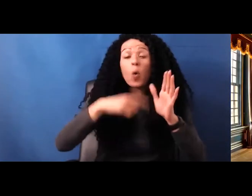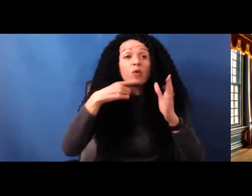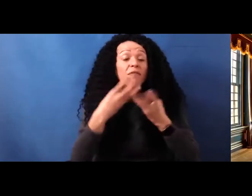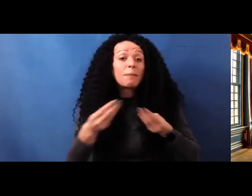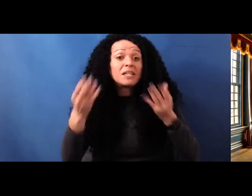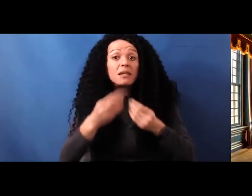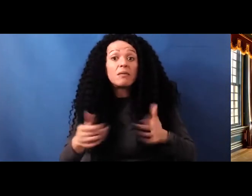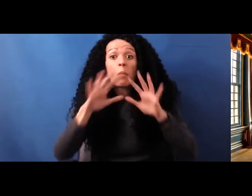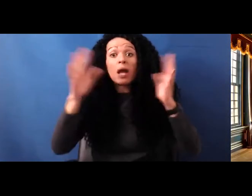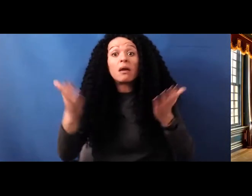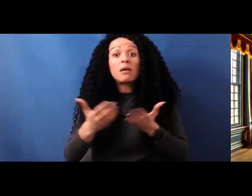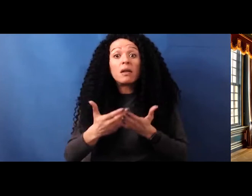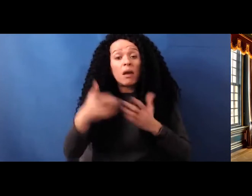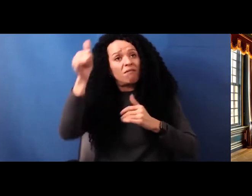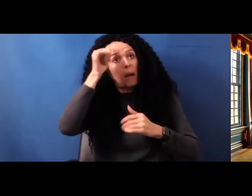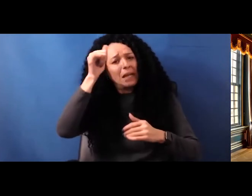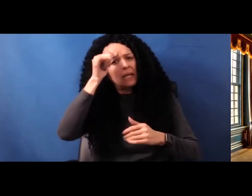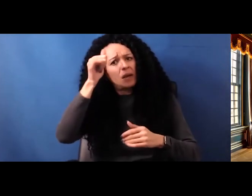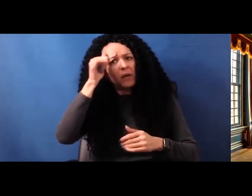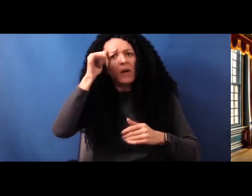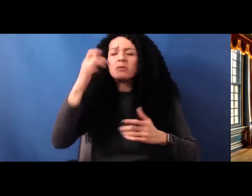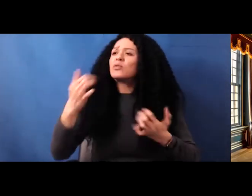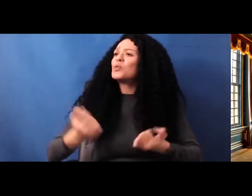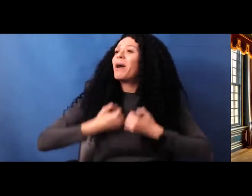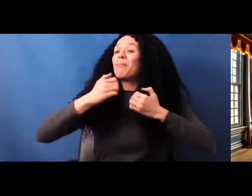material world familiar to my